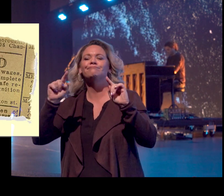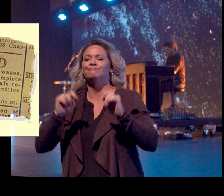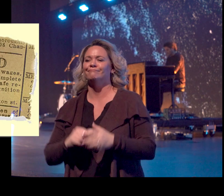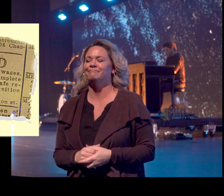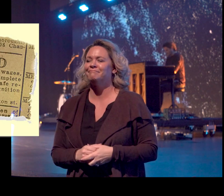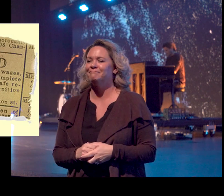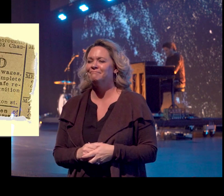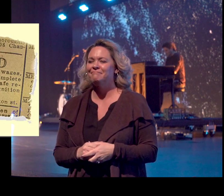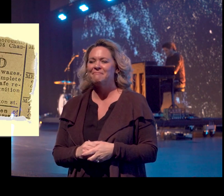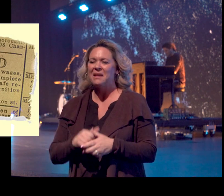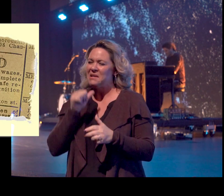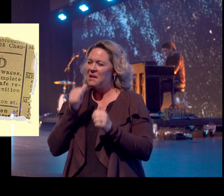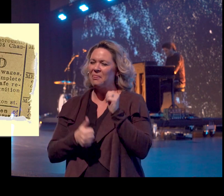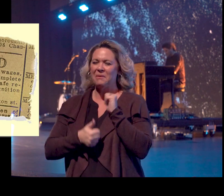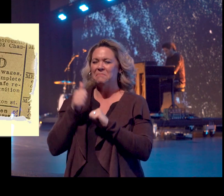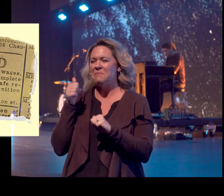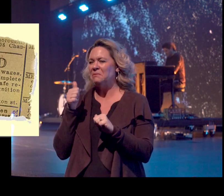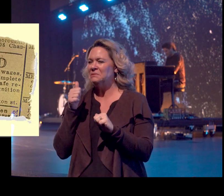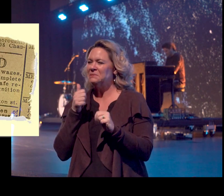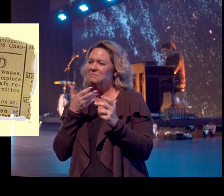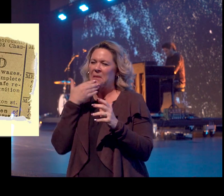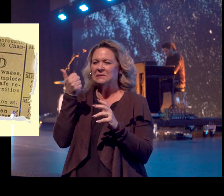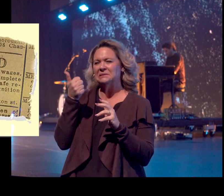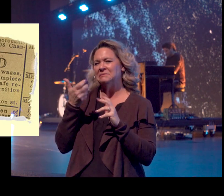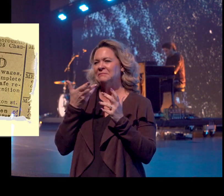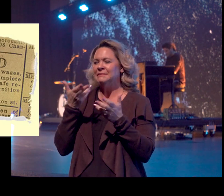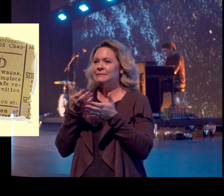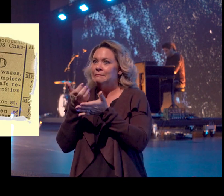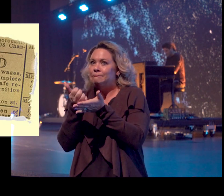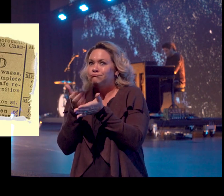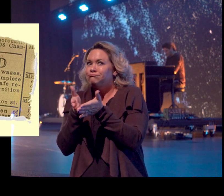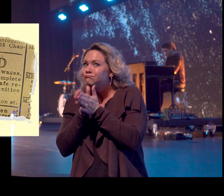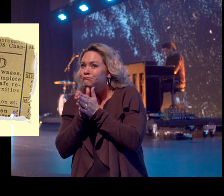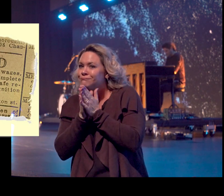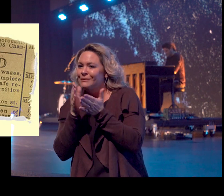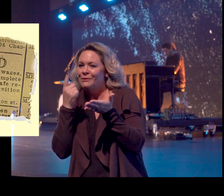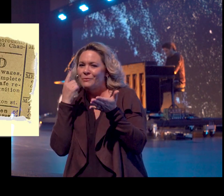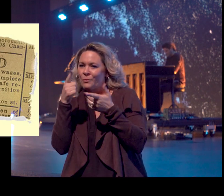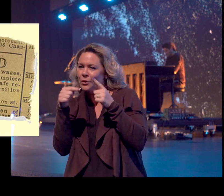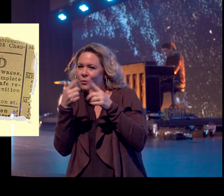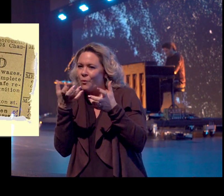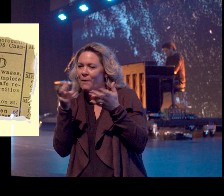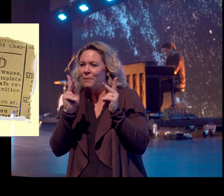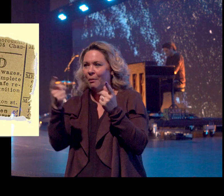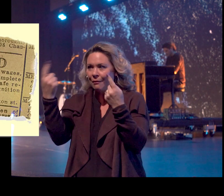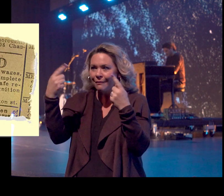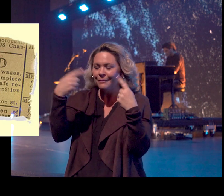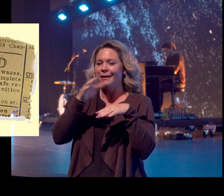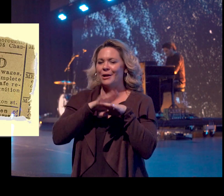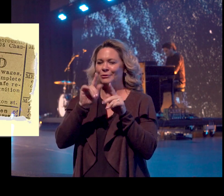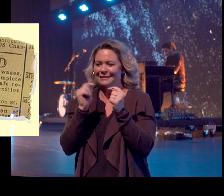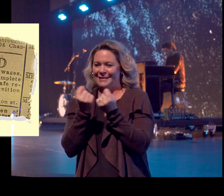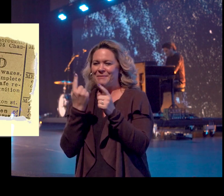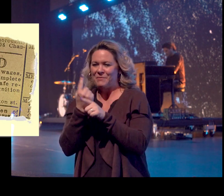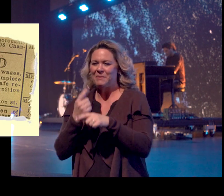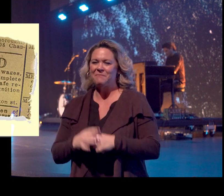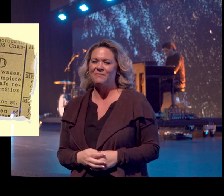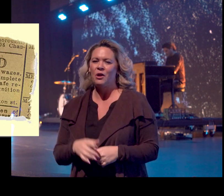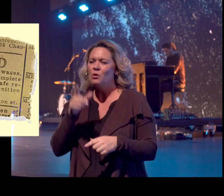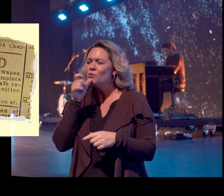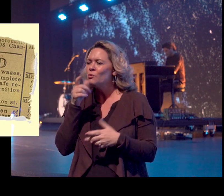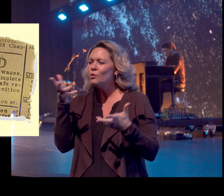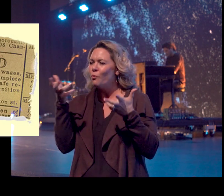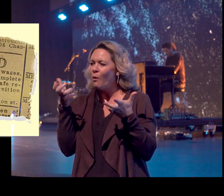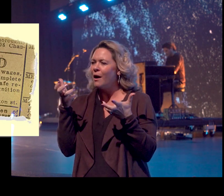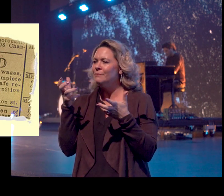of success. Not the most appealing plea when recruiting somebody to join you on your